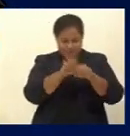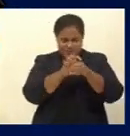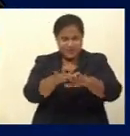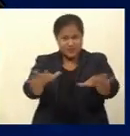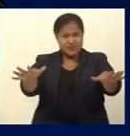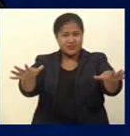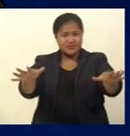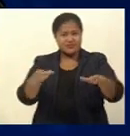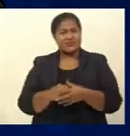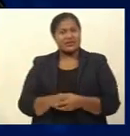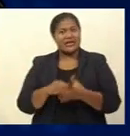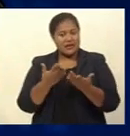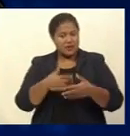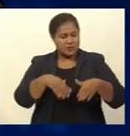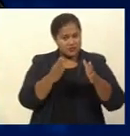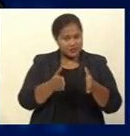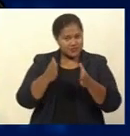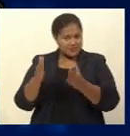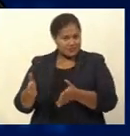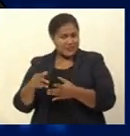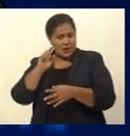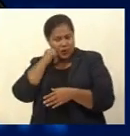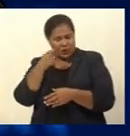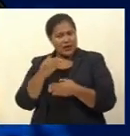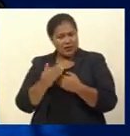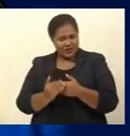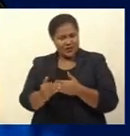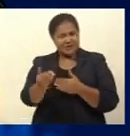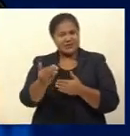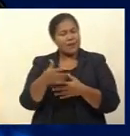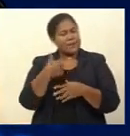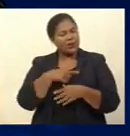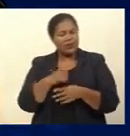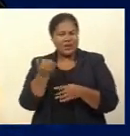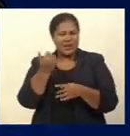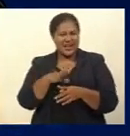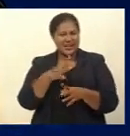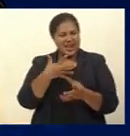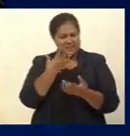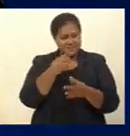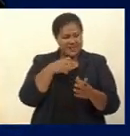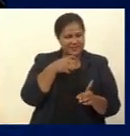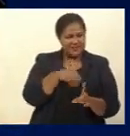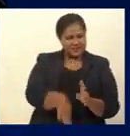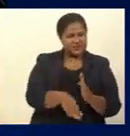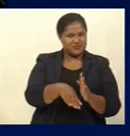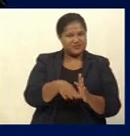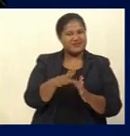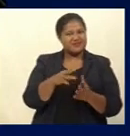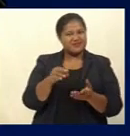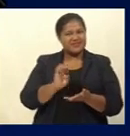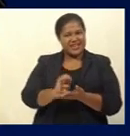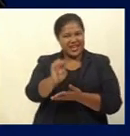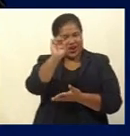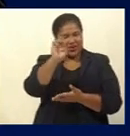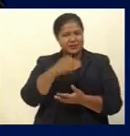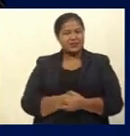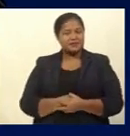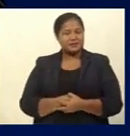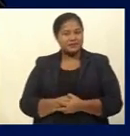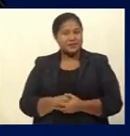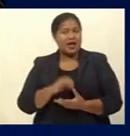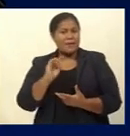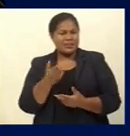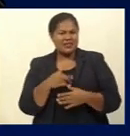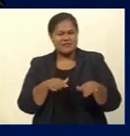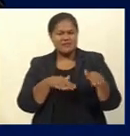subsequent containment measures will further prolong the already subdued economic activity. The RBF says sectoral